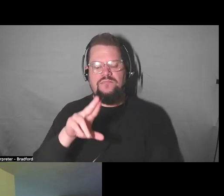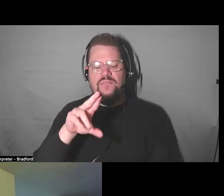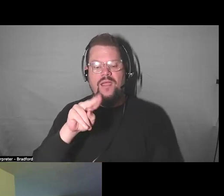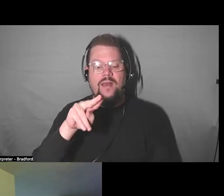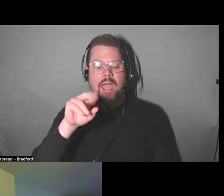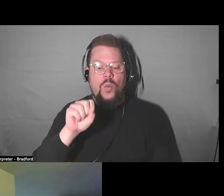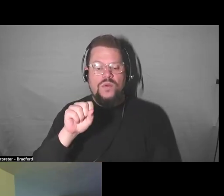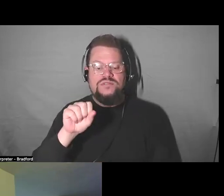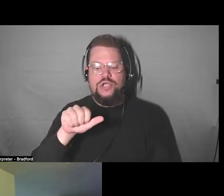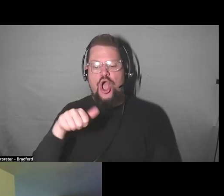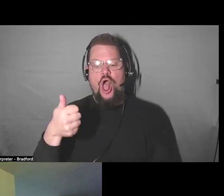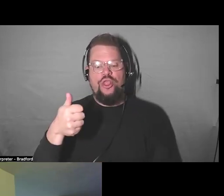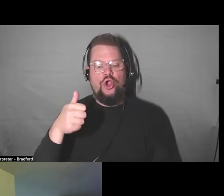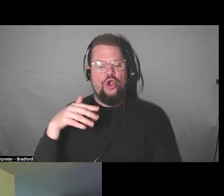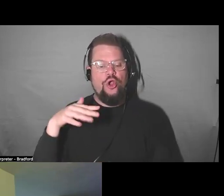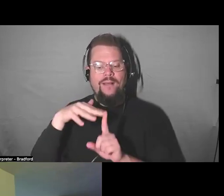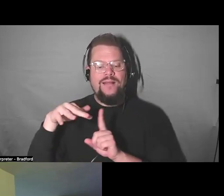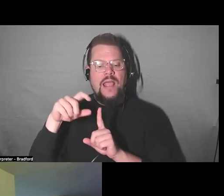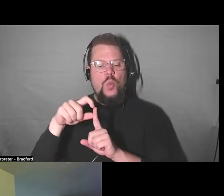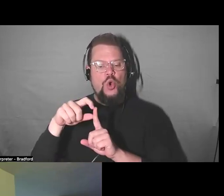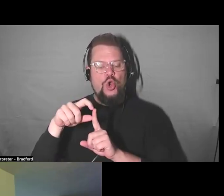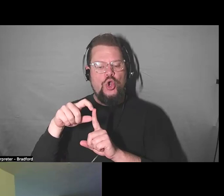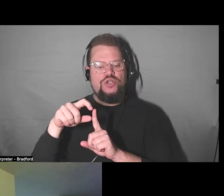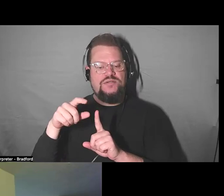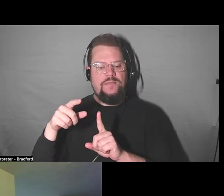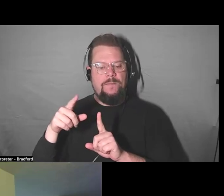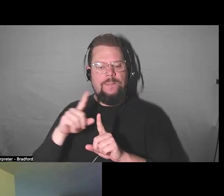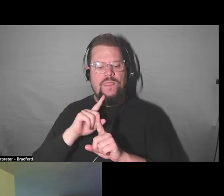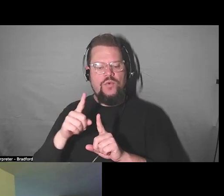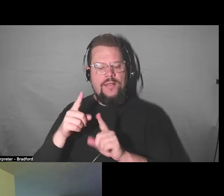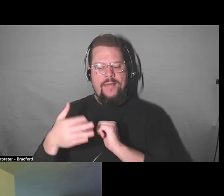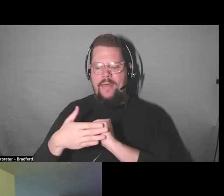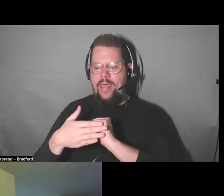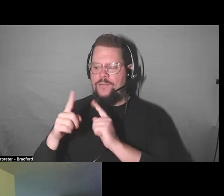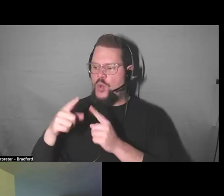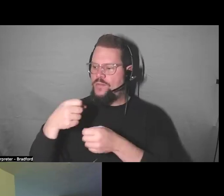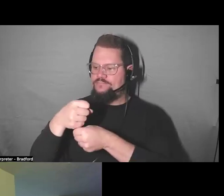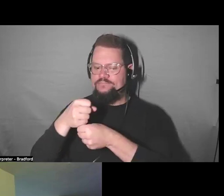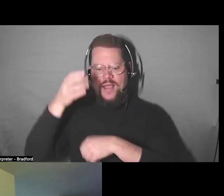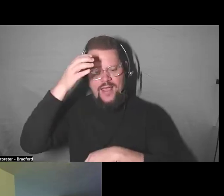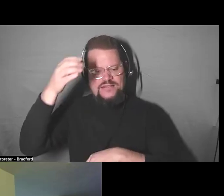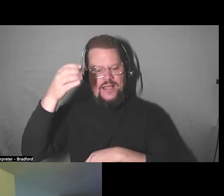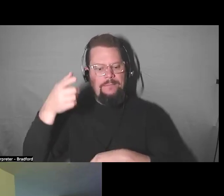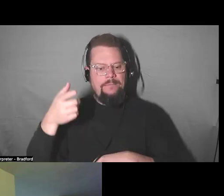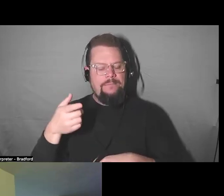other content words, they code for concepts, right? And you need